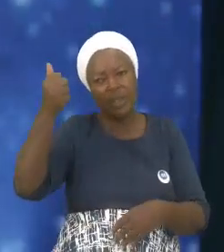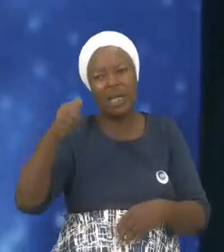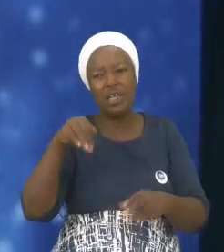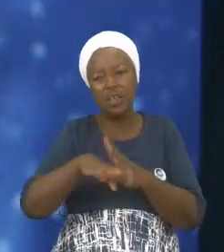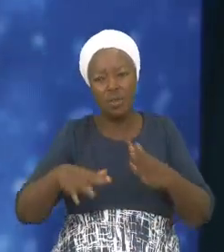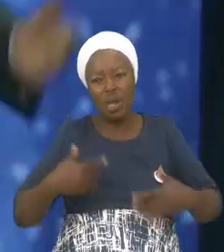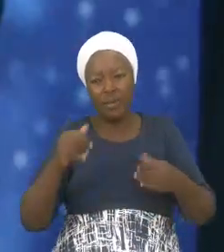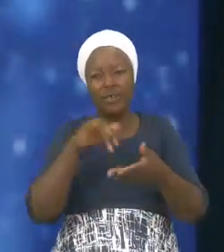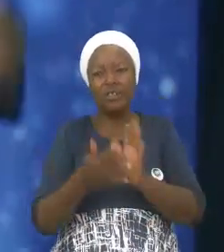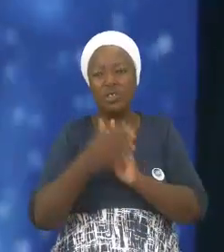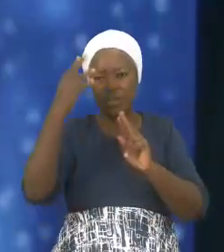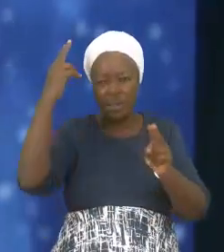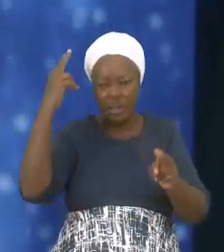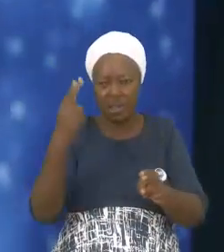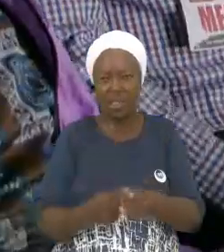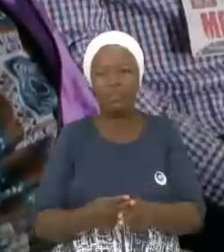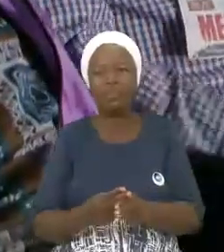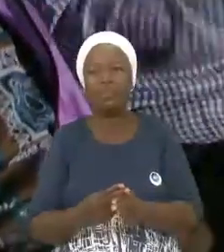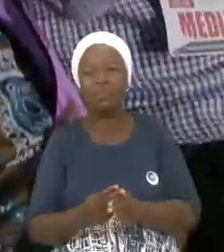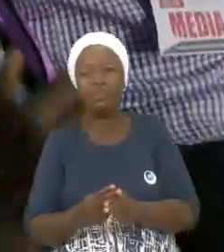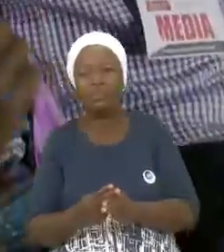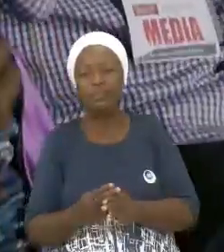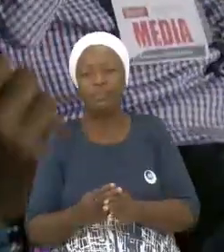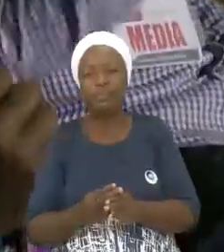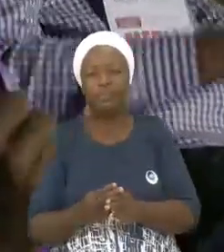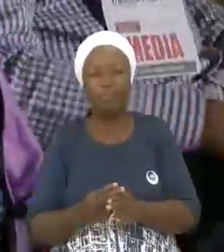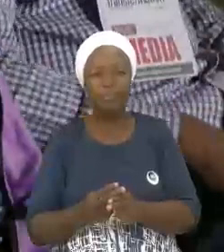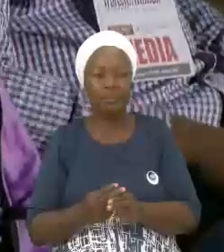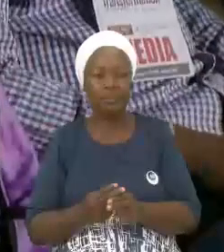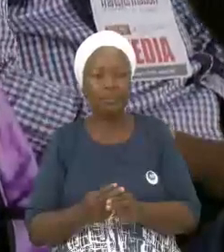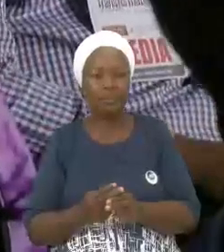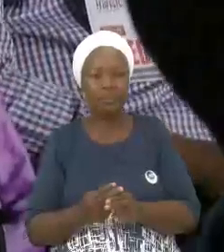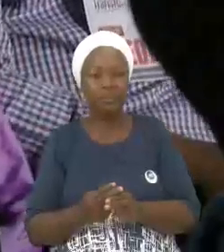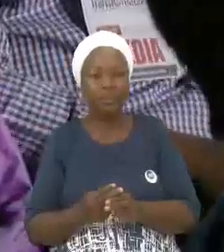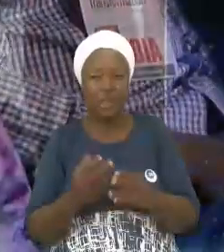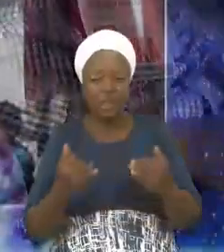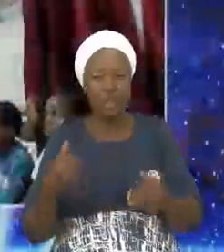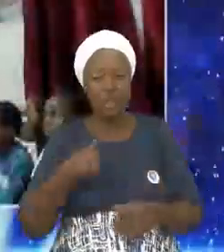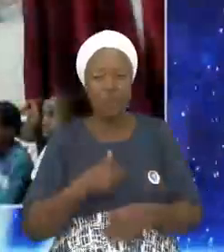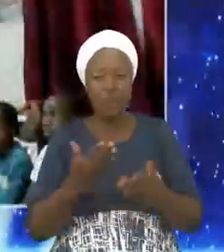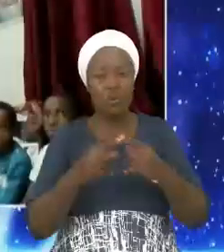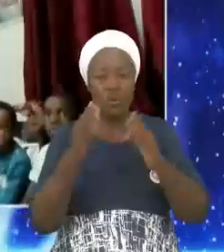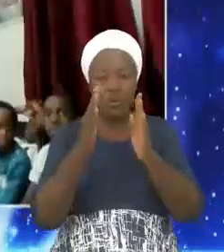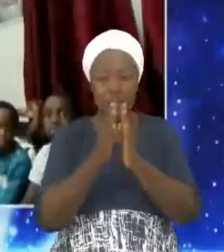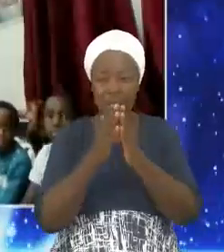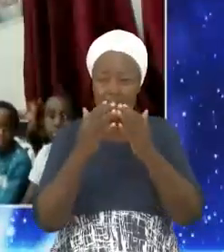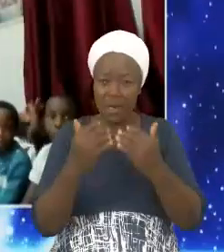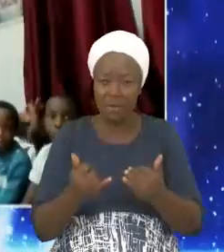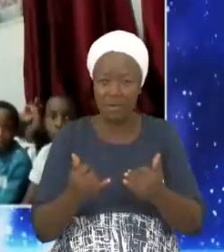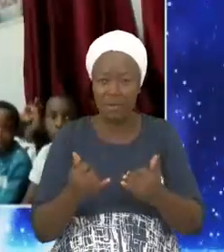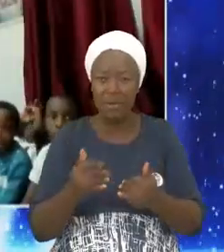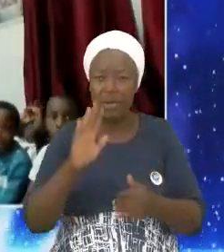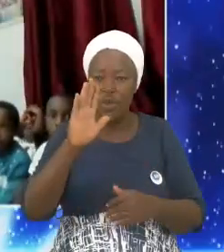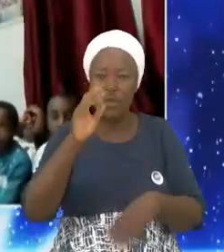life tonight in Jesus' name. Heads bowed and eyes closed. Your